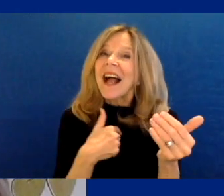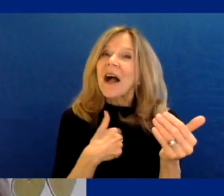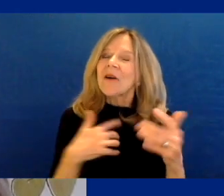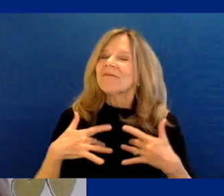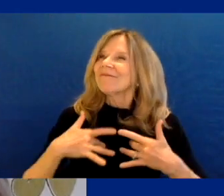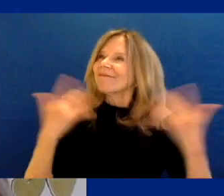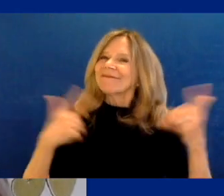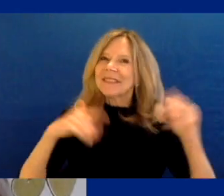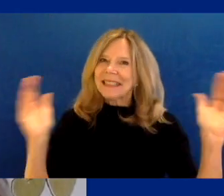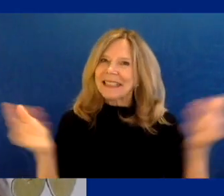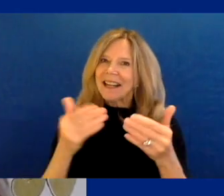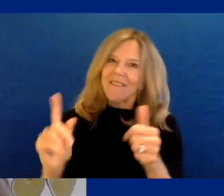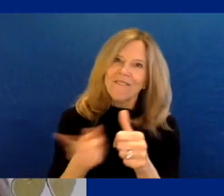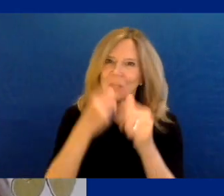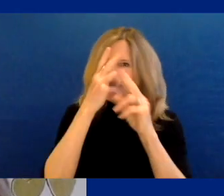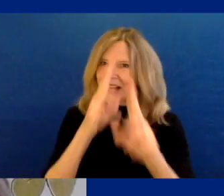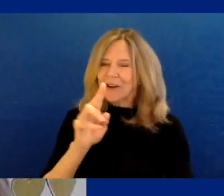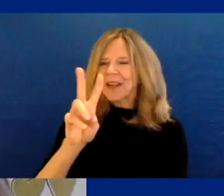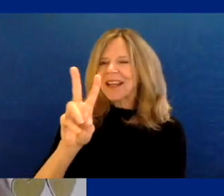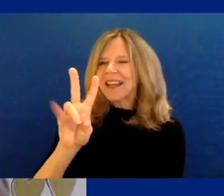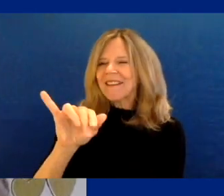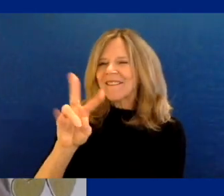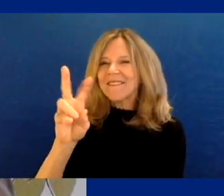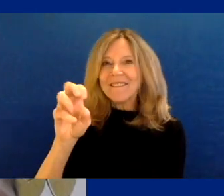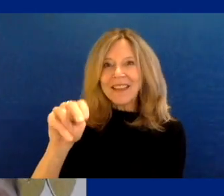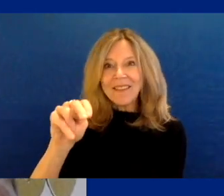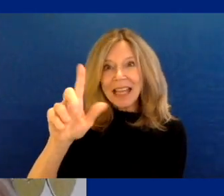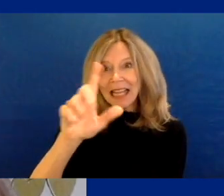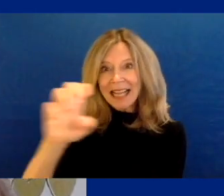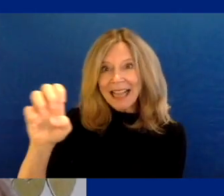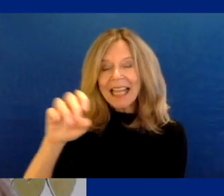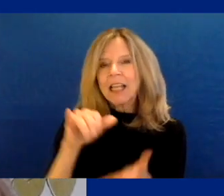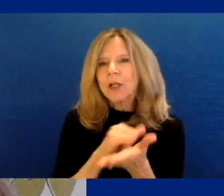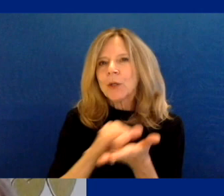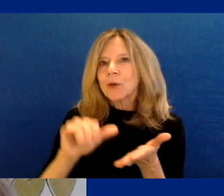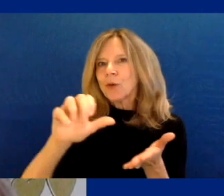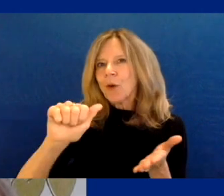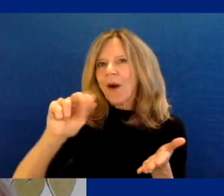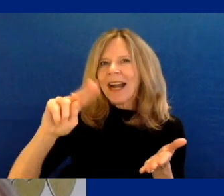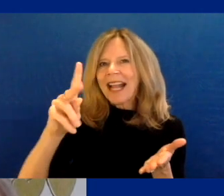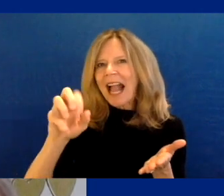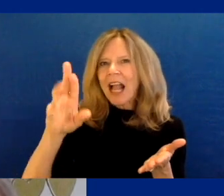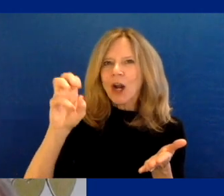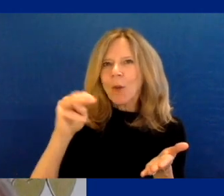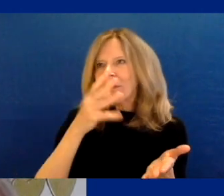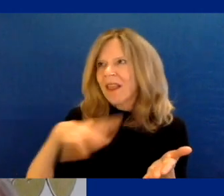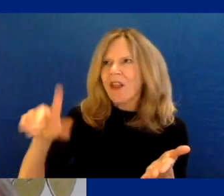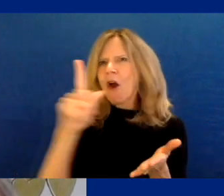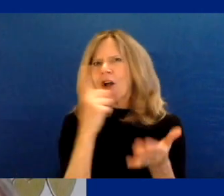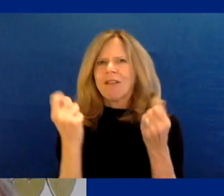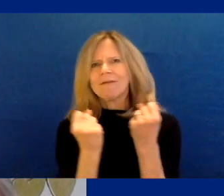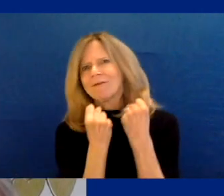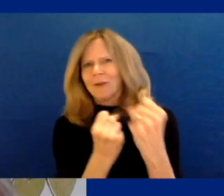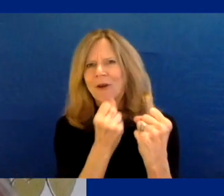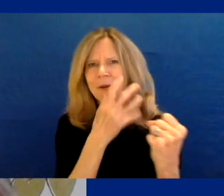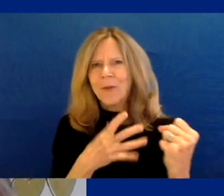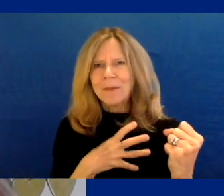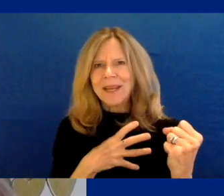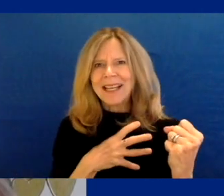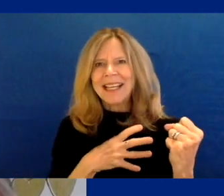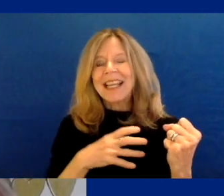Now it is my sincere pleasure to introduce our first honorees, the New York anchor women, Pillars of Courage.